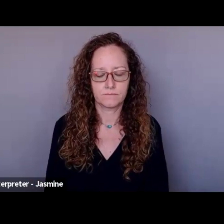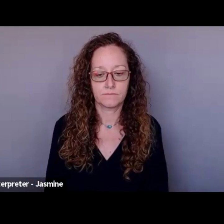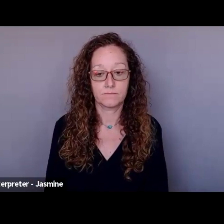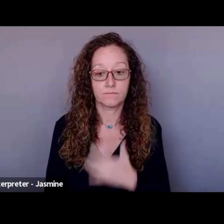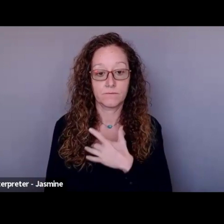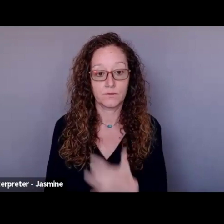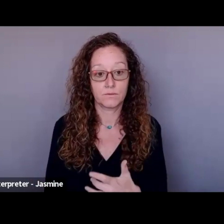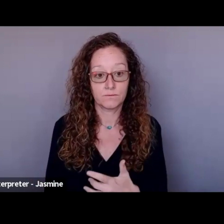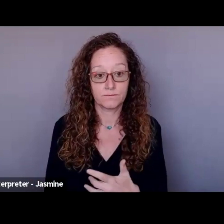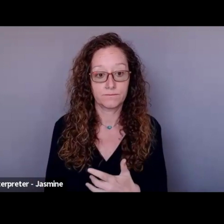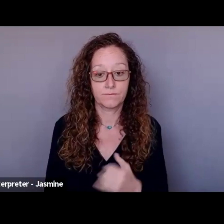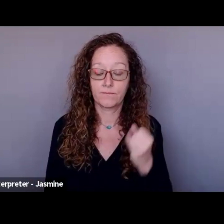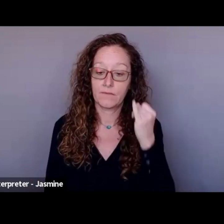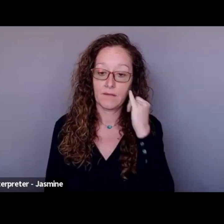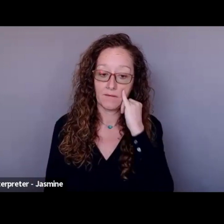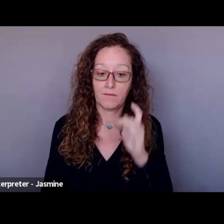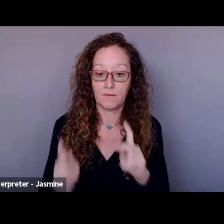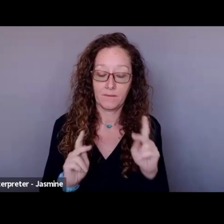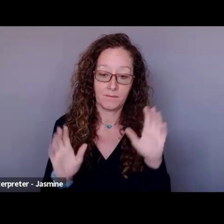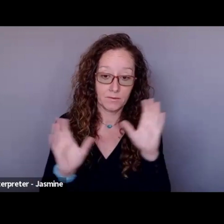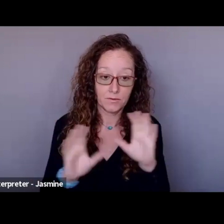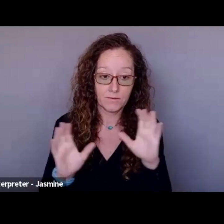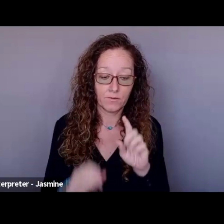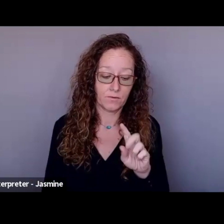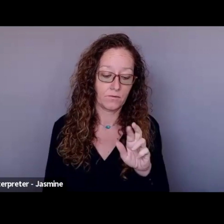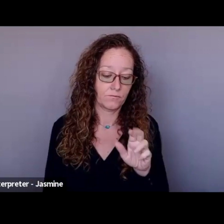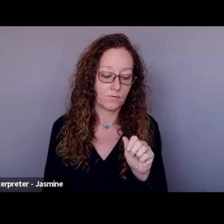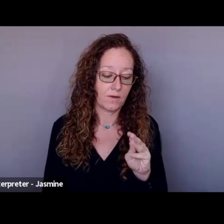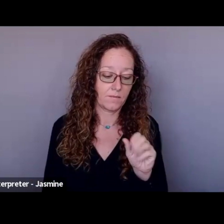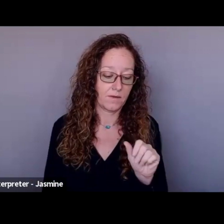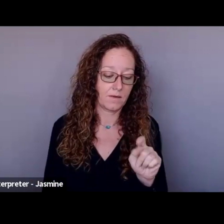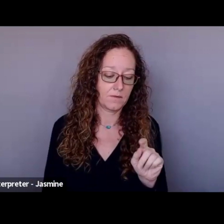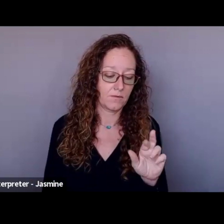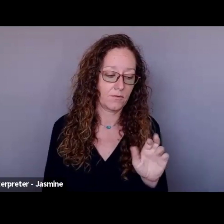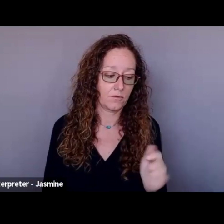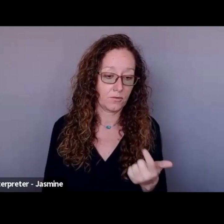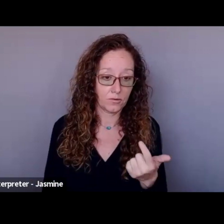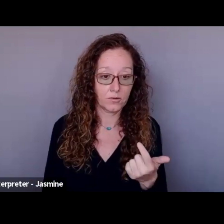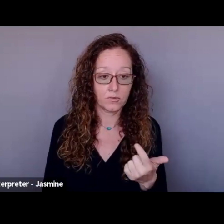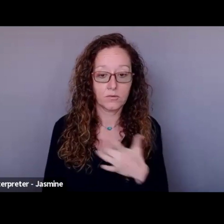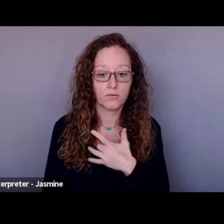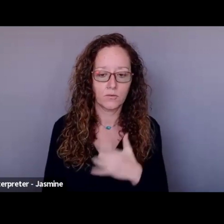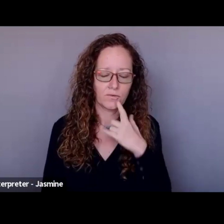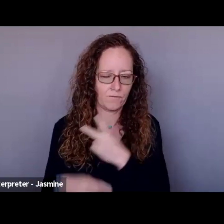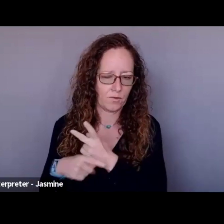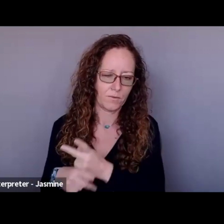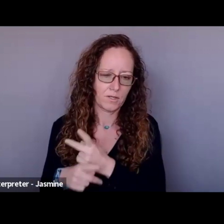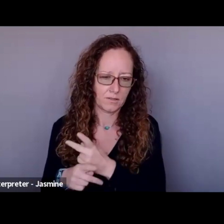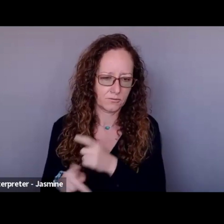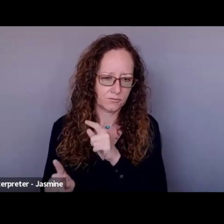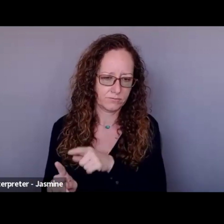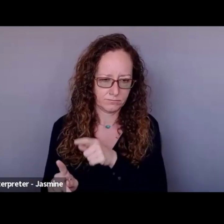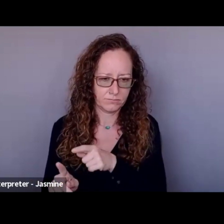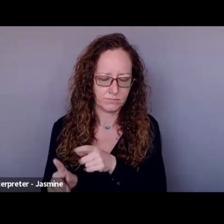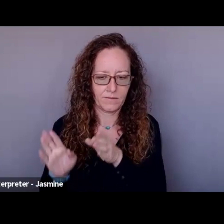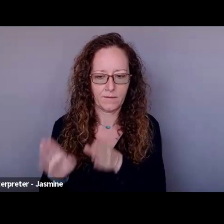usually when people are looking for a dramaturg, they're usually looking for a production dramaturg, which is the person that